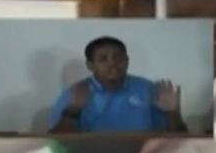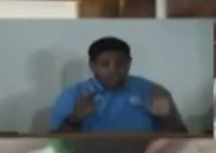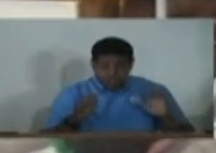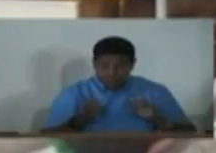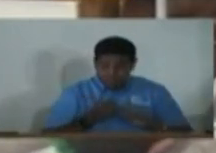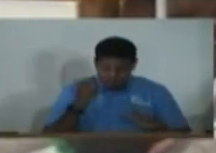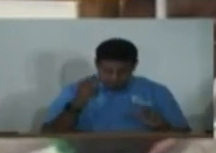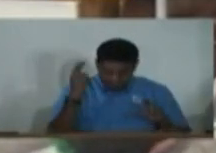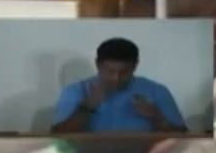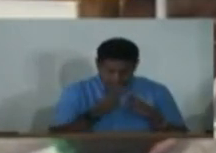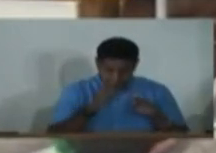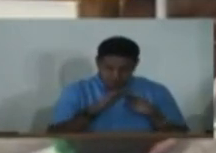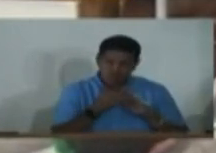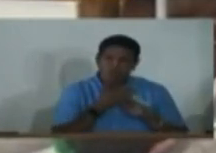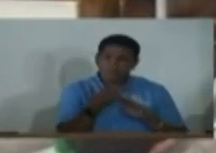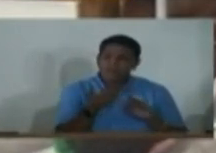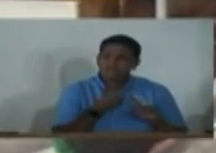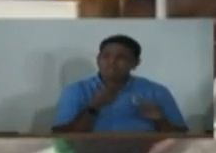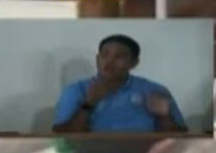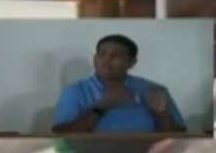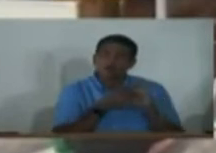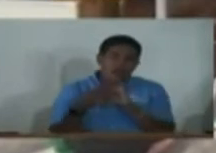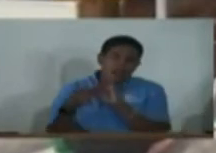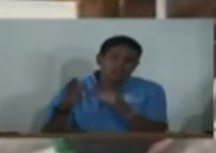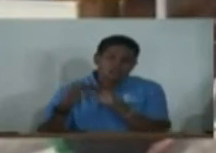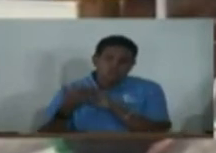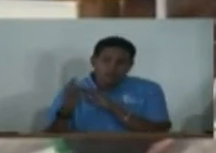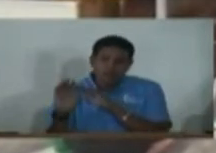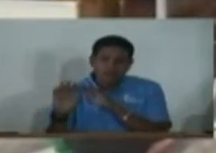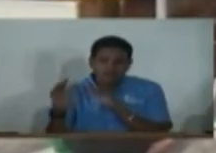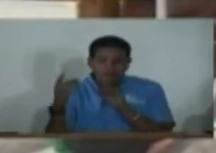name Jamaica, from the connection to Jamaica.